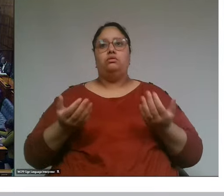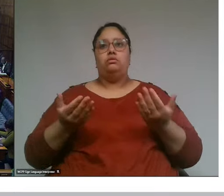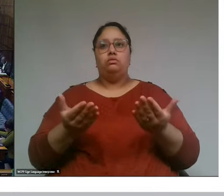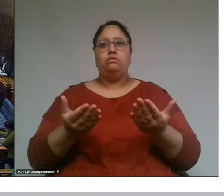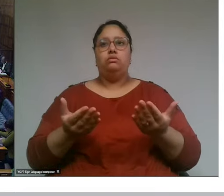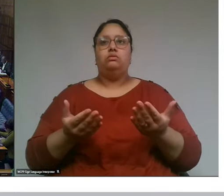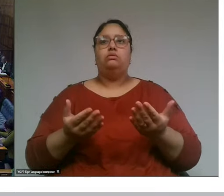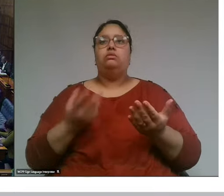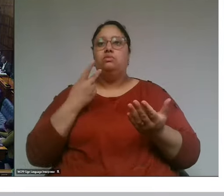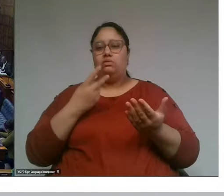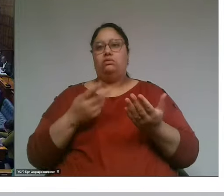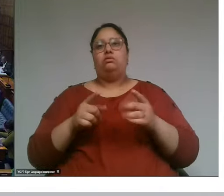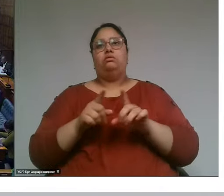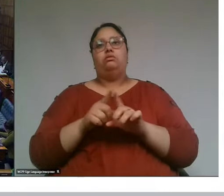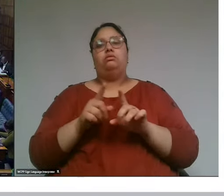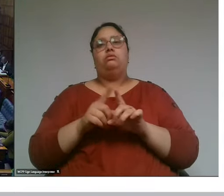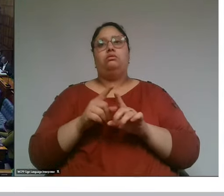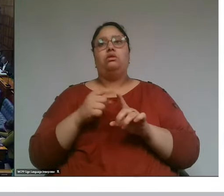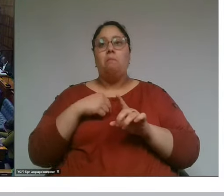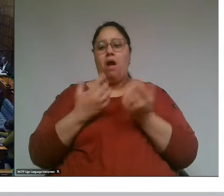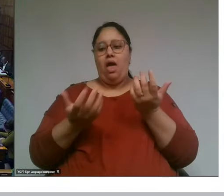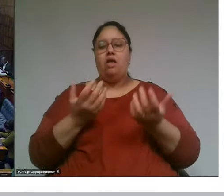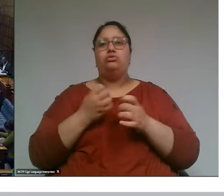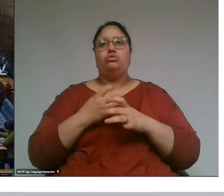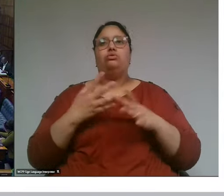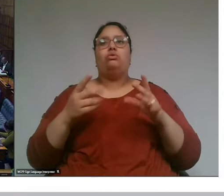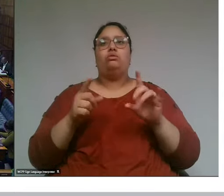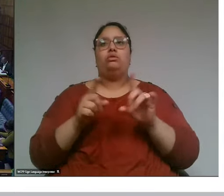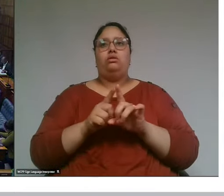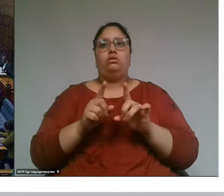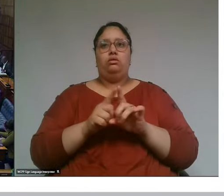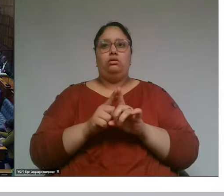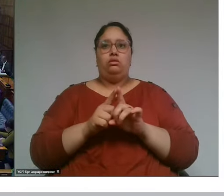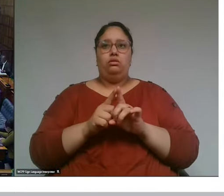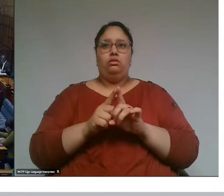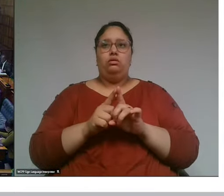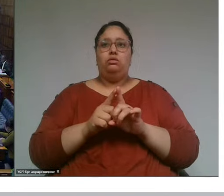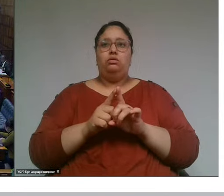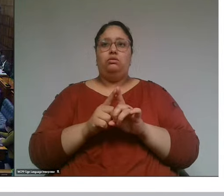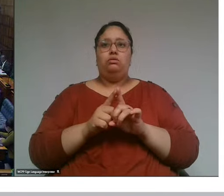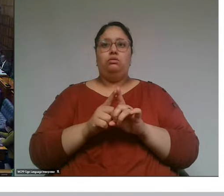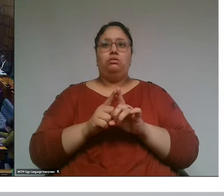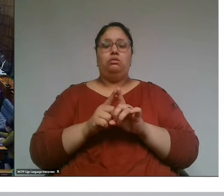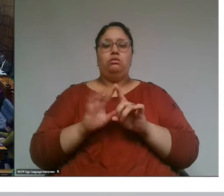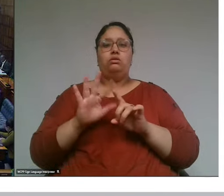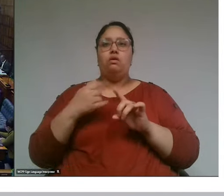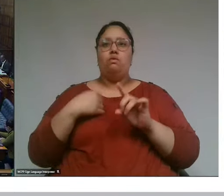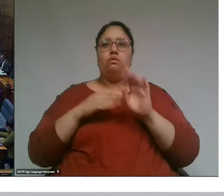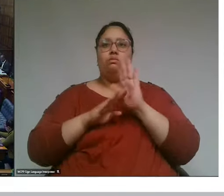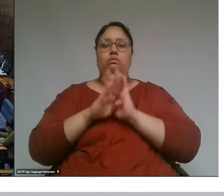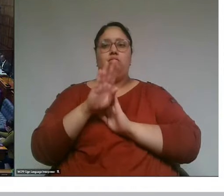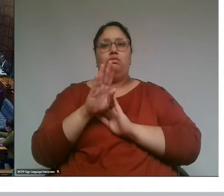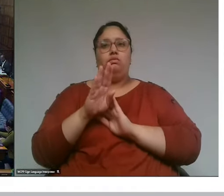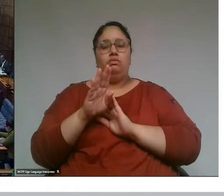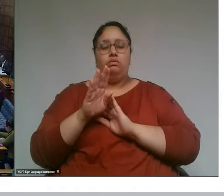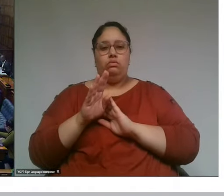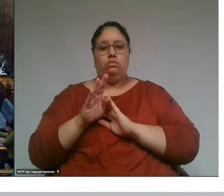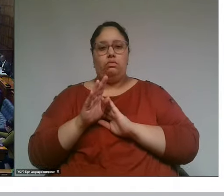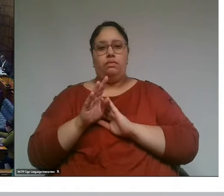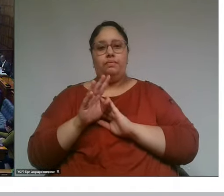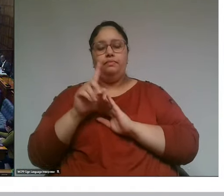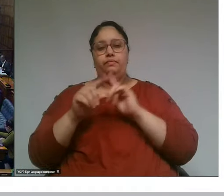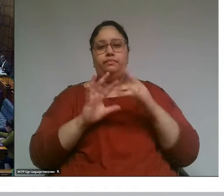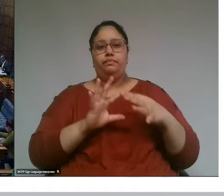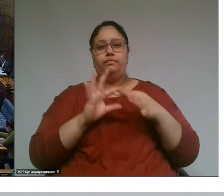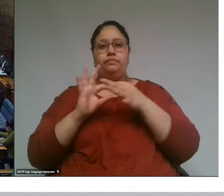is quite a significant satisfaction rate of 80% um which is great but how can we improve that so my question is um